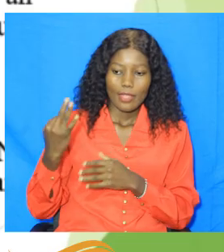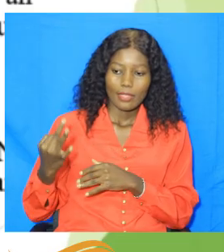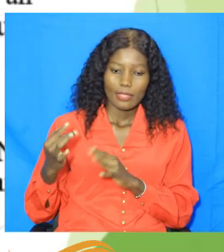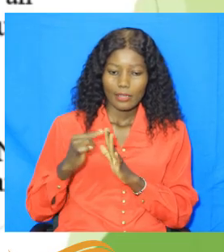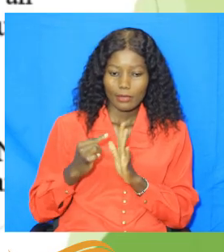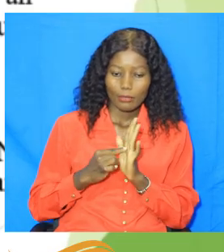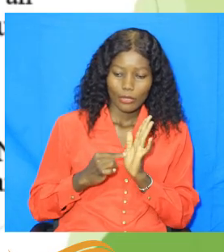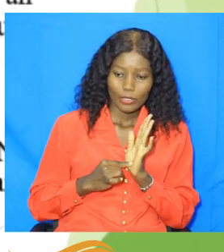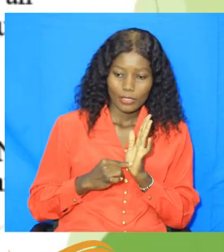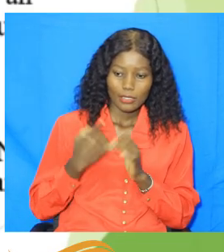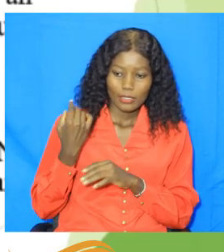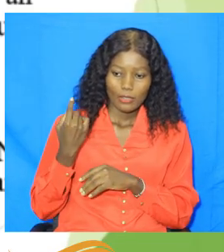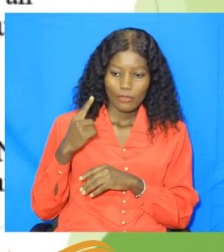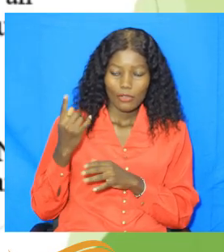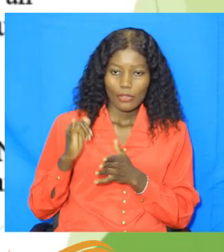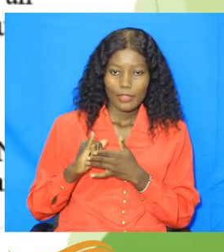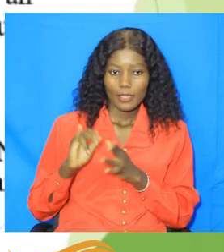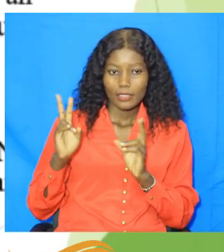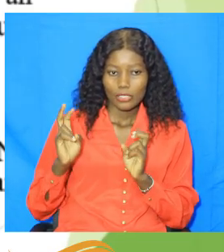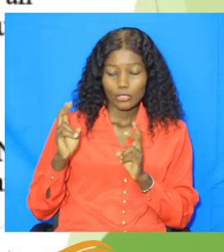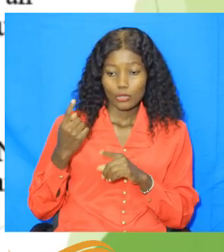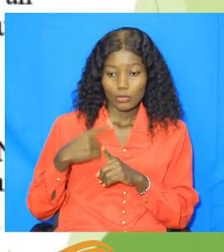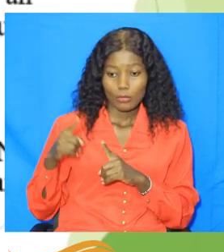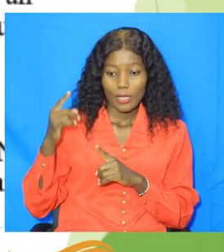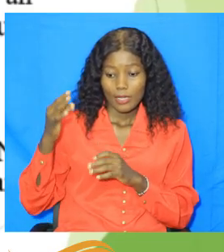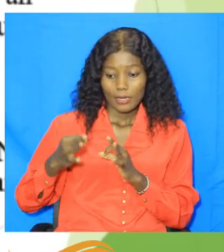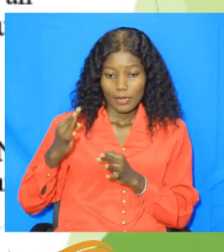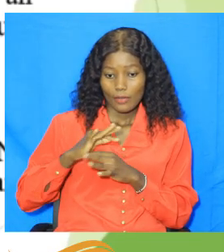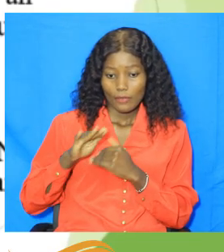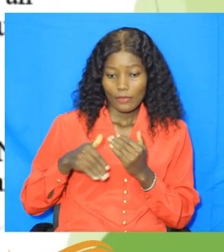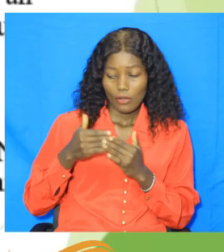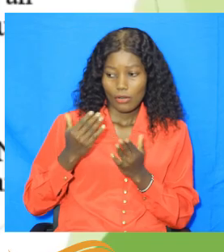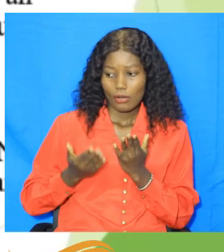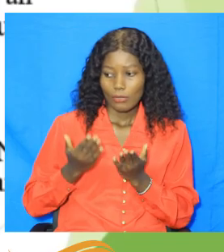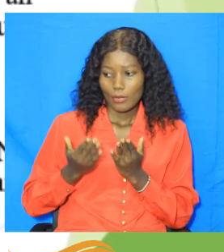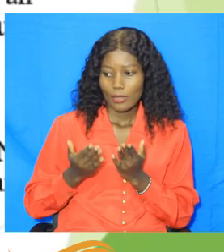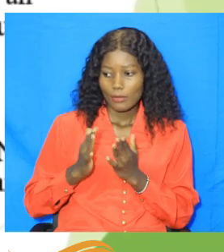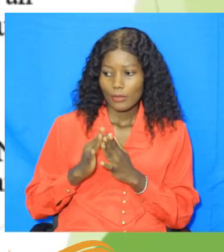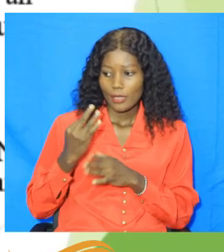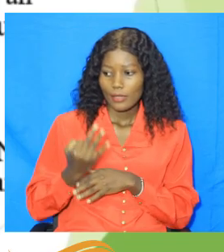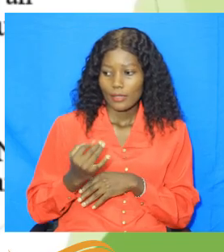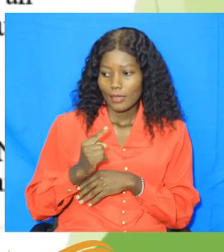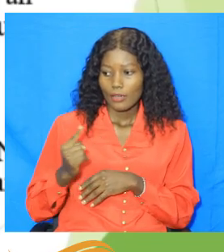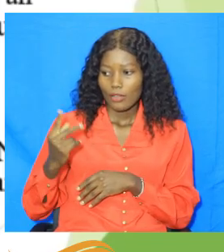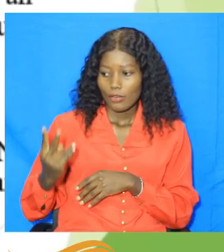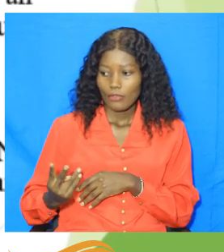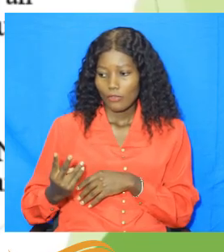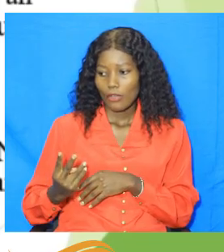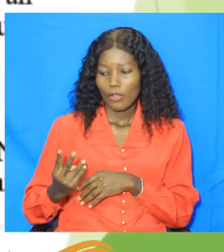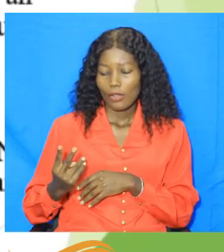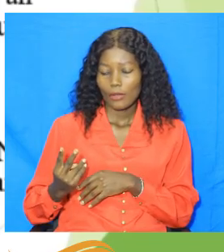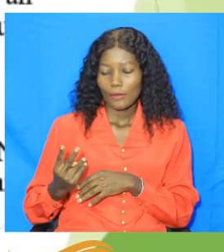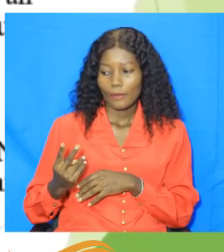3 points for that matter. But in case all of them, assuming 3 or 4 have indicated